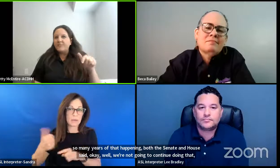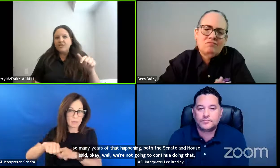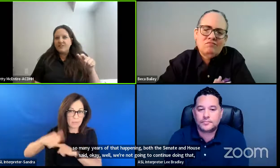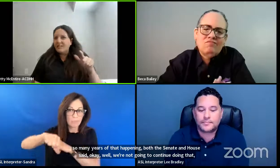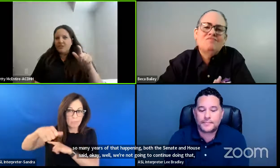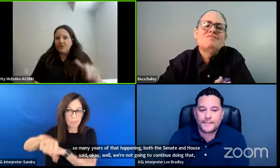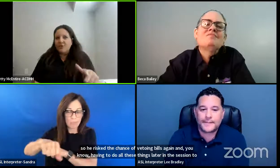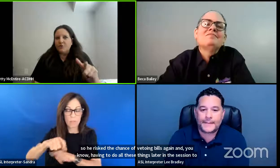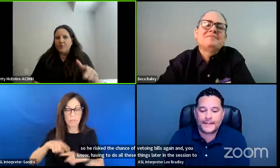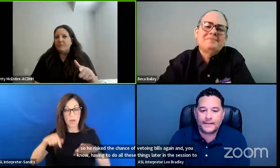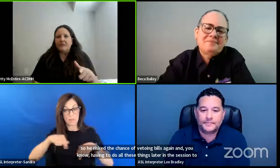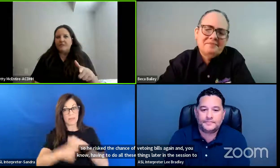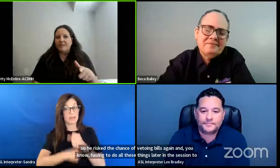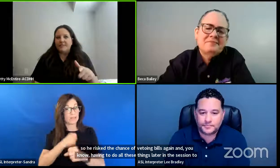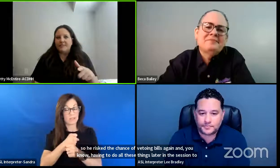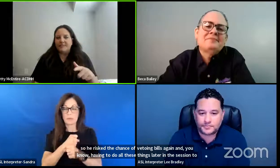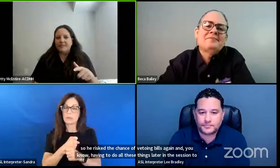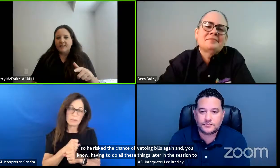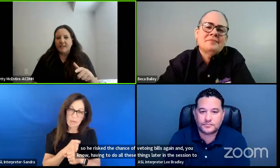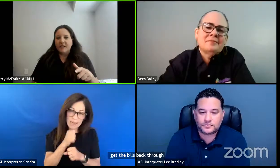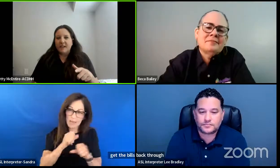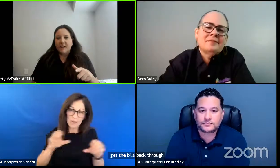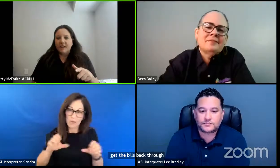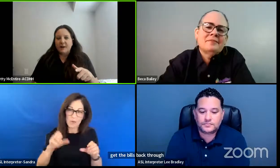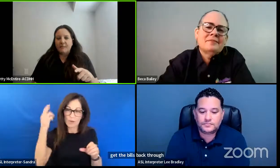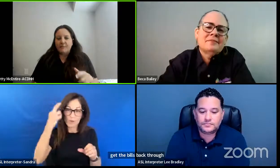But this year he didn't do it for the budget.